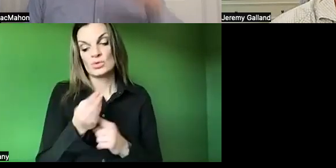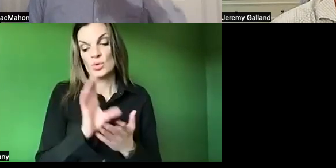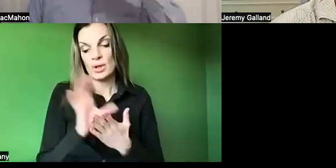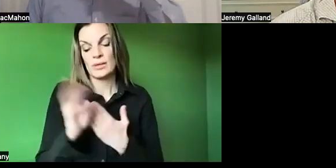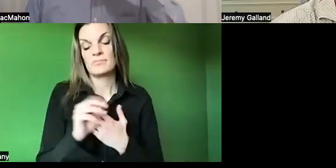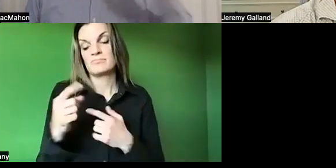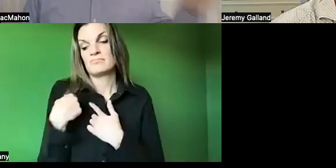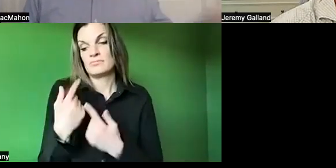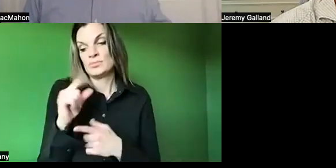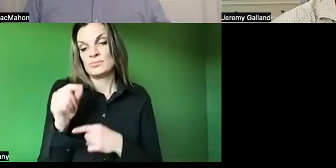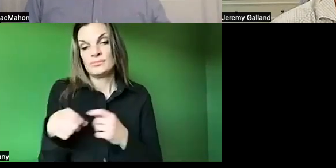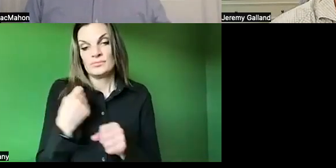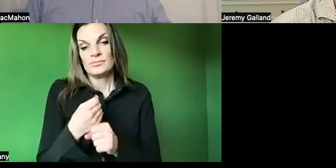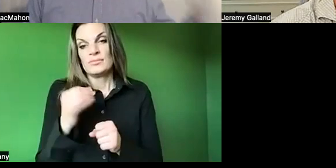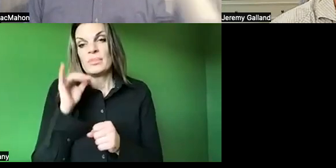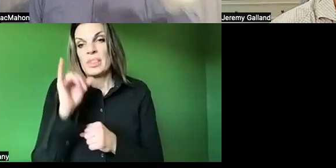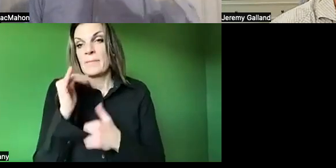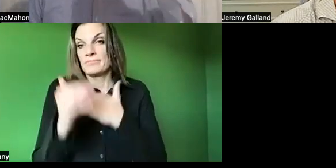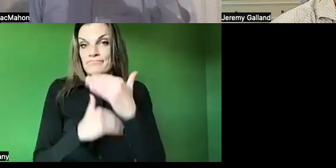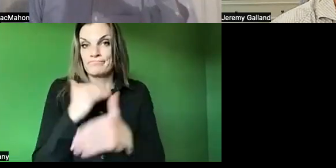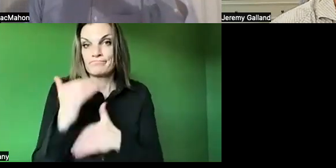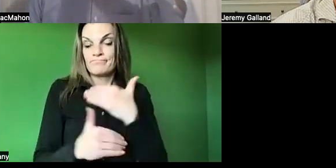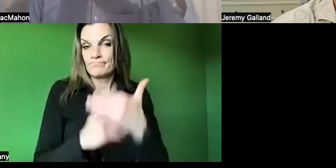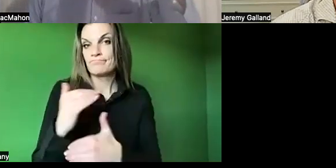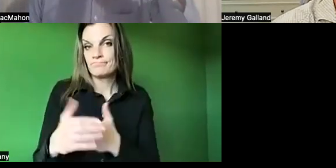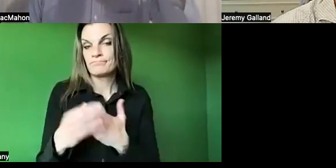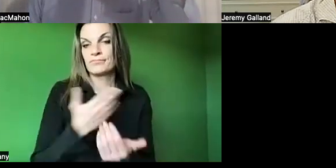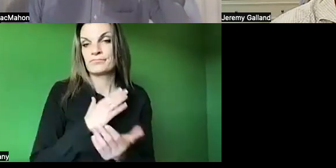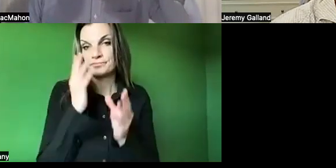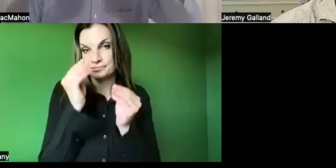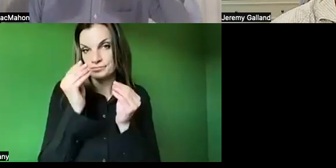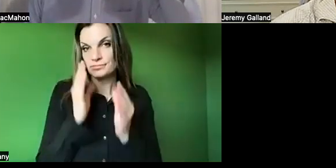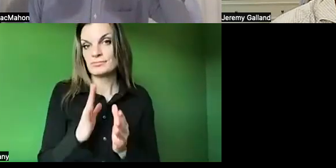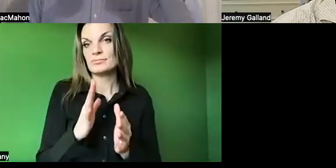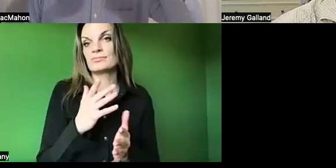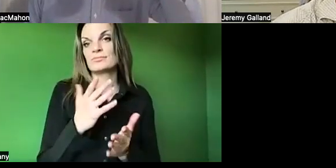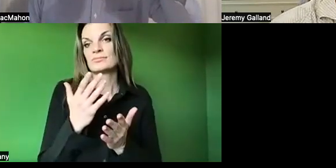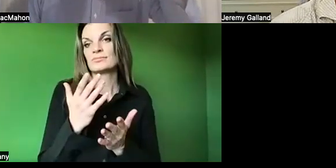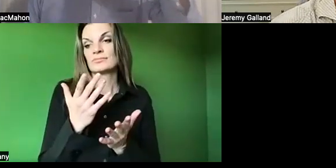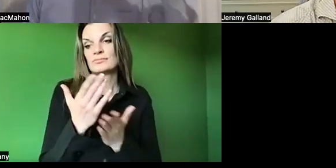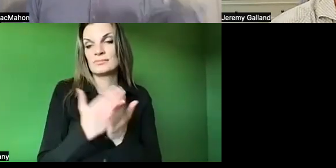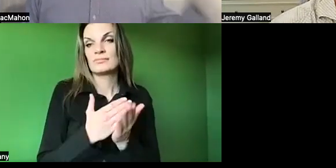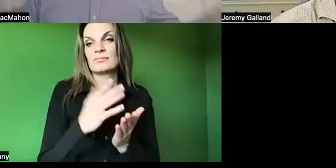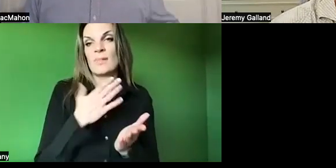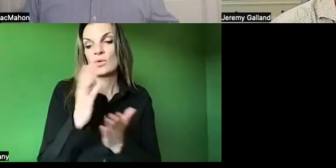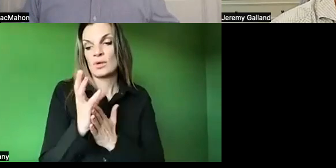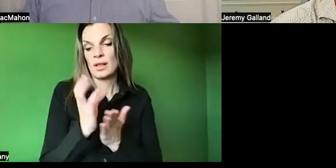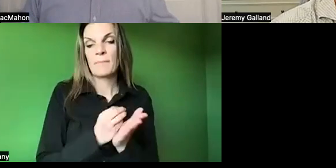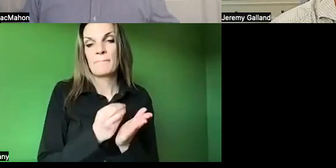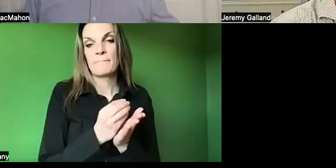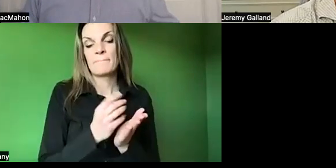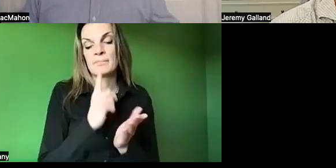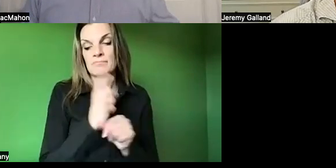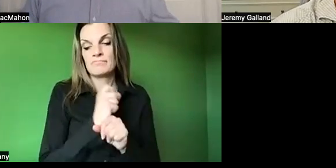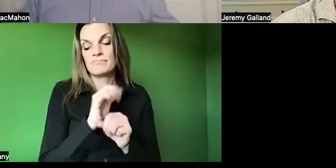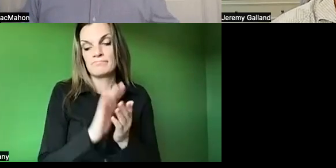20 years, and the momentum is building and building, and our teachers' lessons, our curriculum is only getting richer